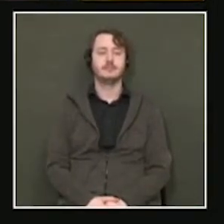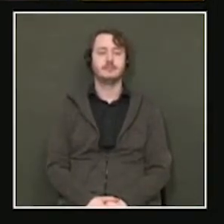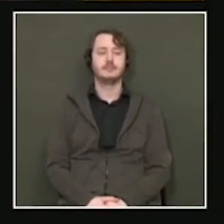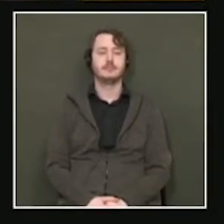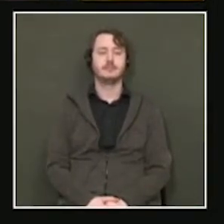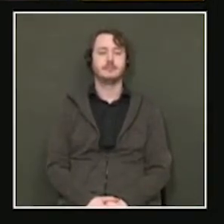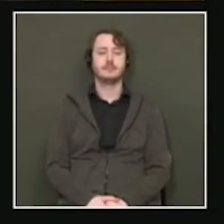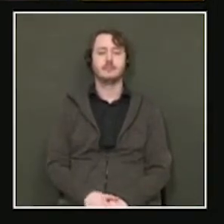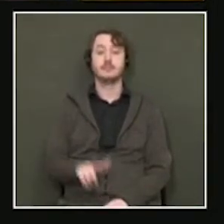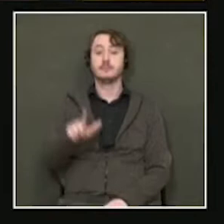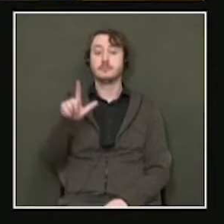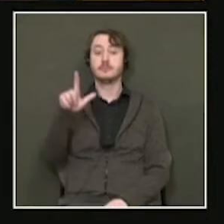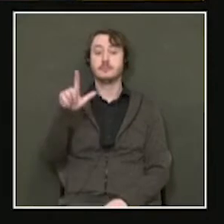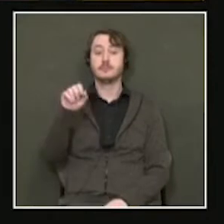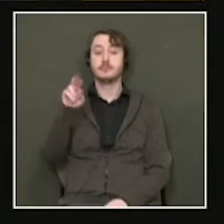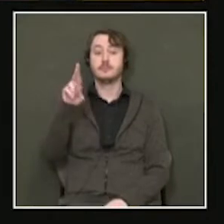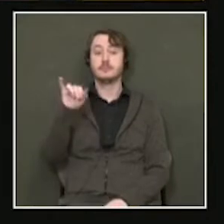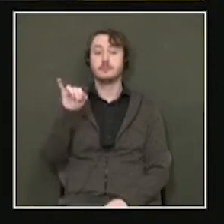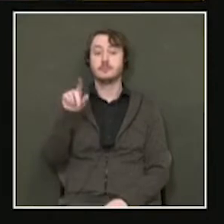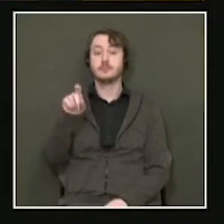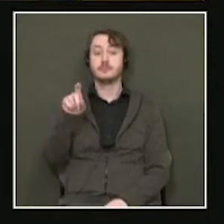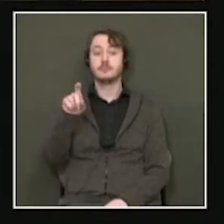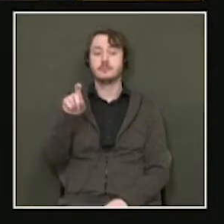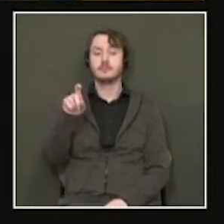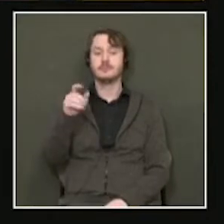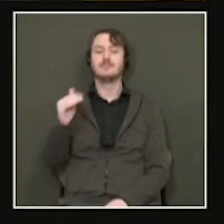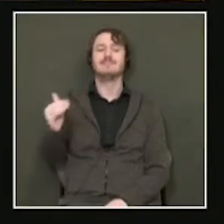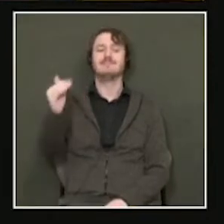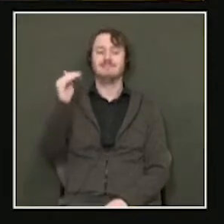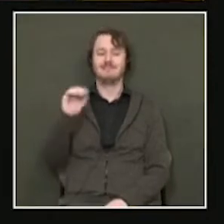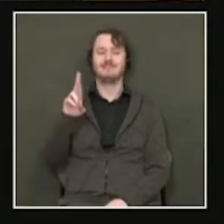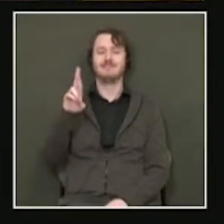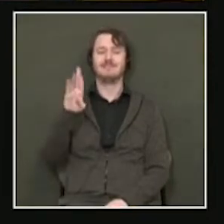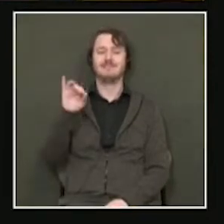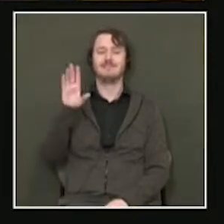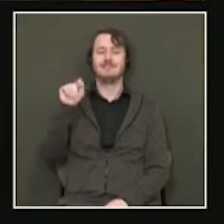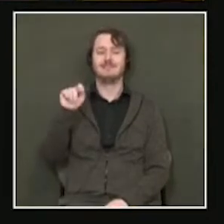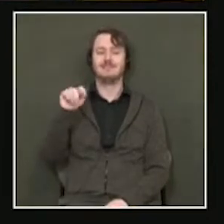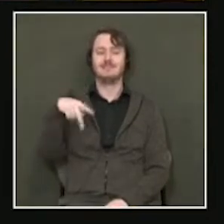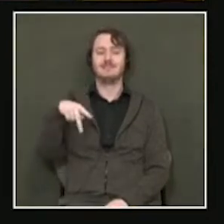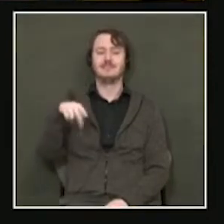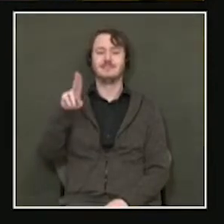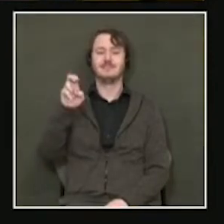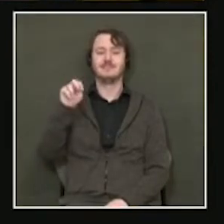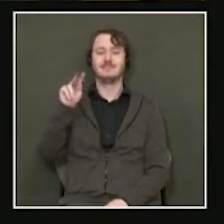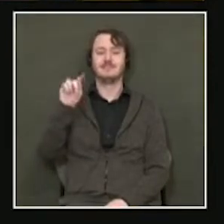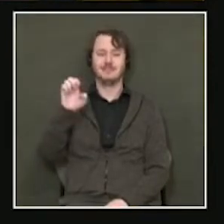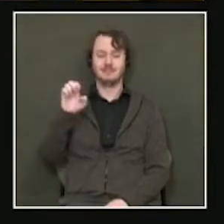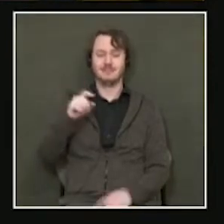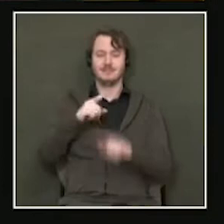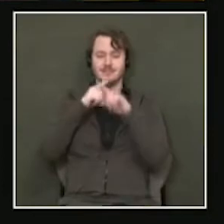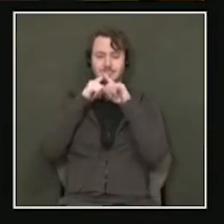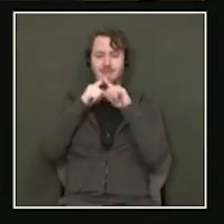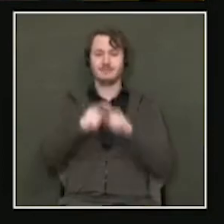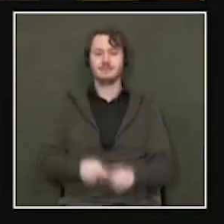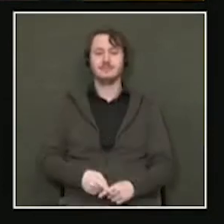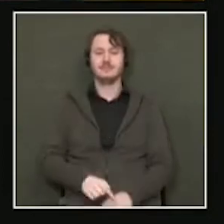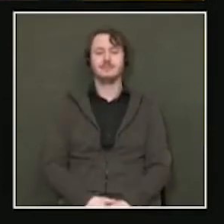Laura, do you want to kick it over to Robert Puente? Next up, we do have Robert Puente. Just unmuted your mic, Robert. Go